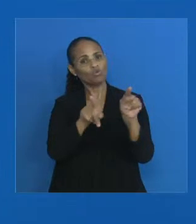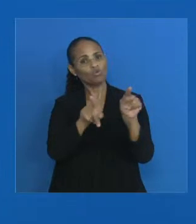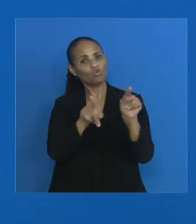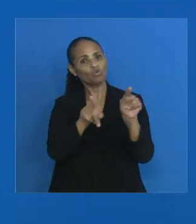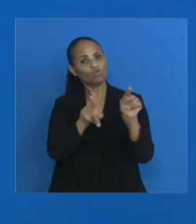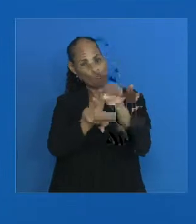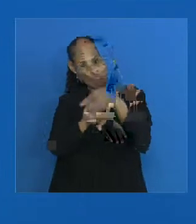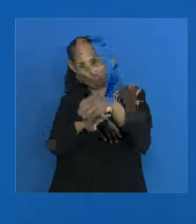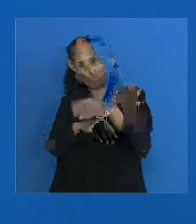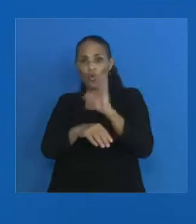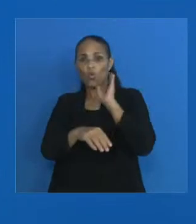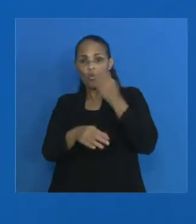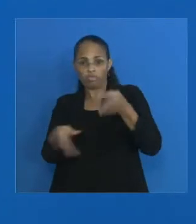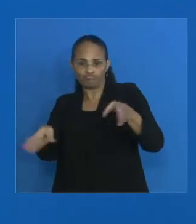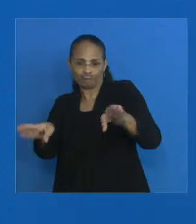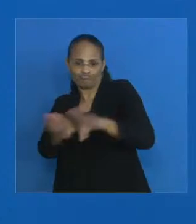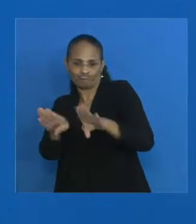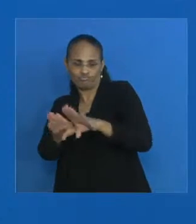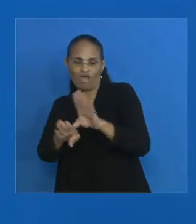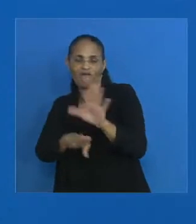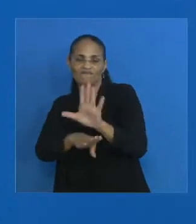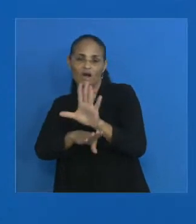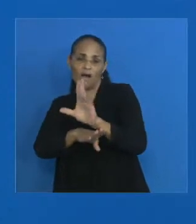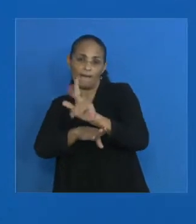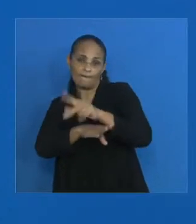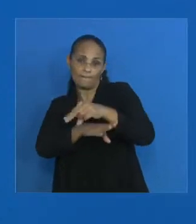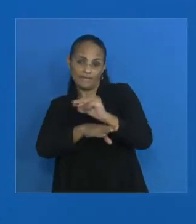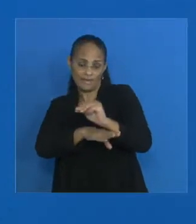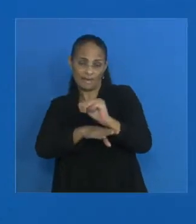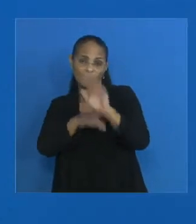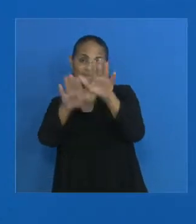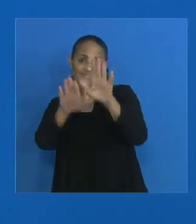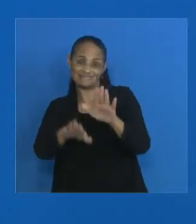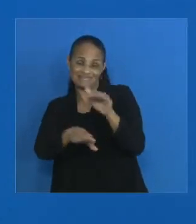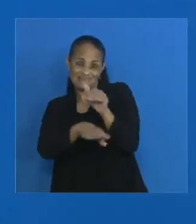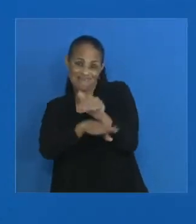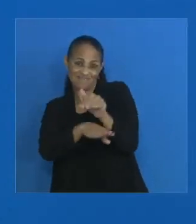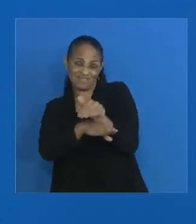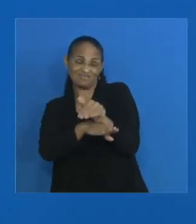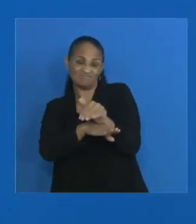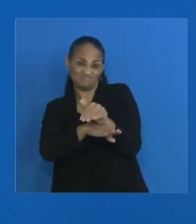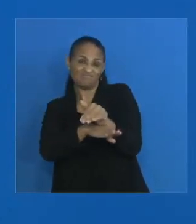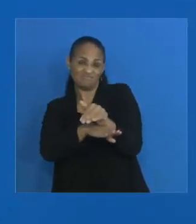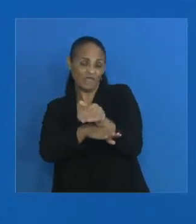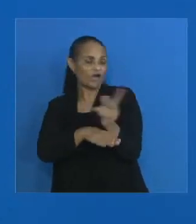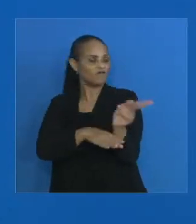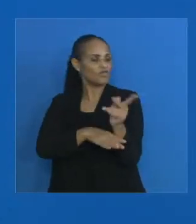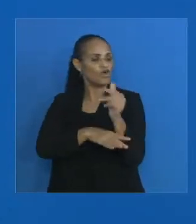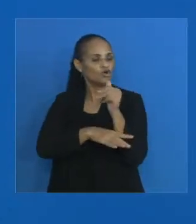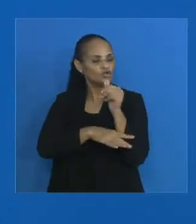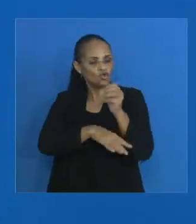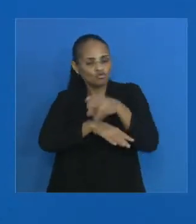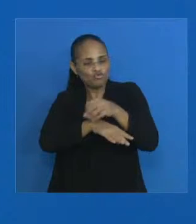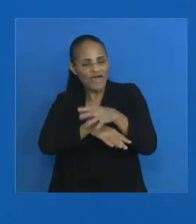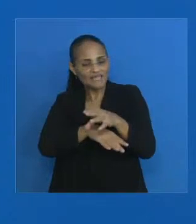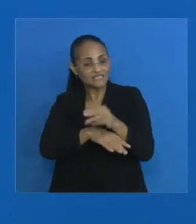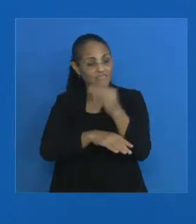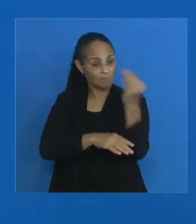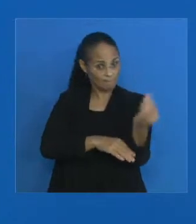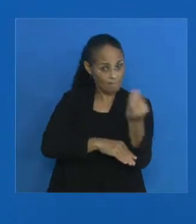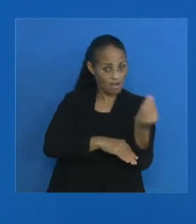Public drop will close at 5 p.m. Sunday evening. For those whose trash day is